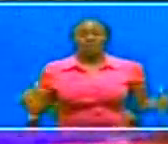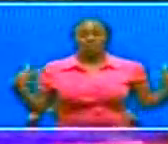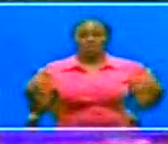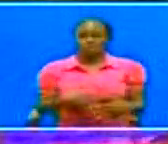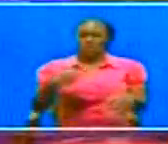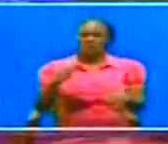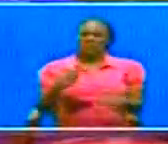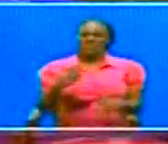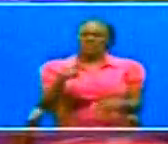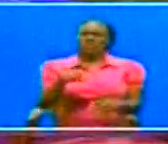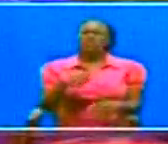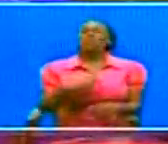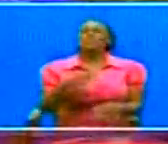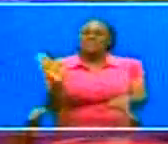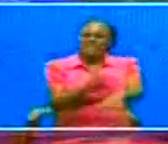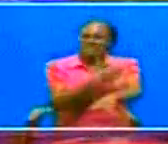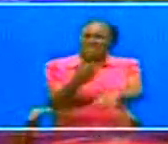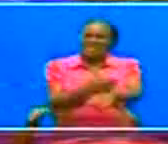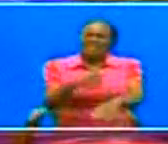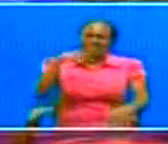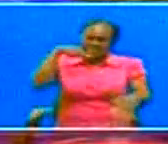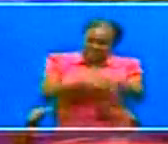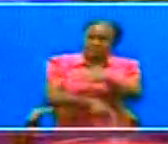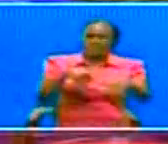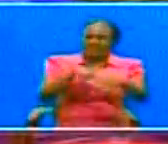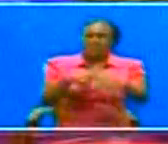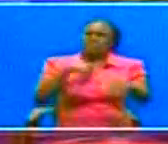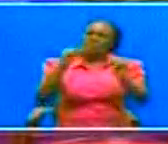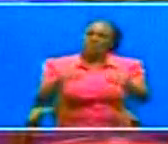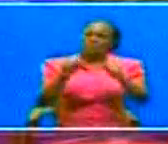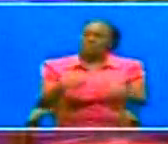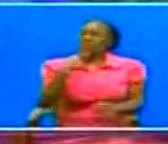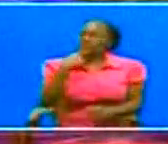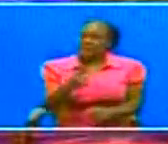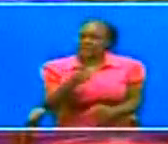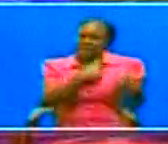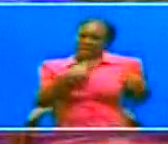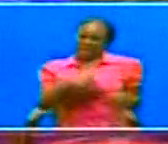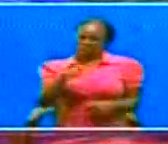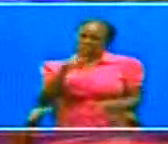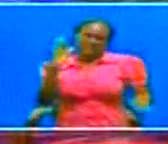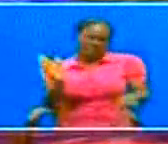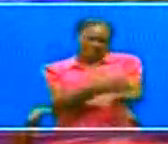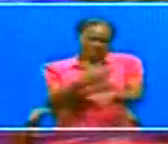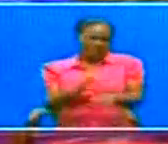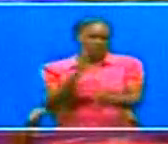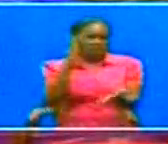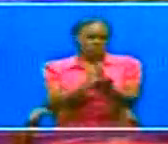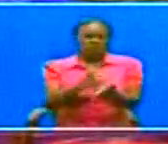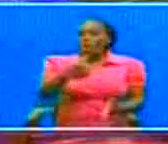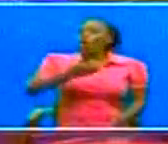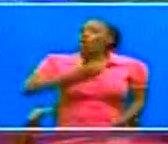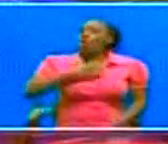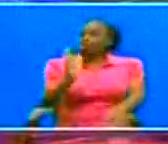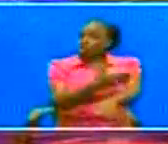And you sing from deep down here, you know that? I can tell. I can tell. Okay, good. Well done. Thank you. Is that your own